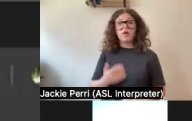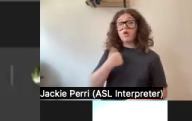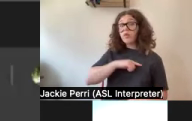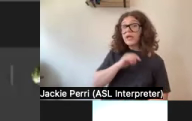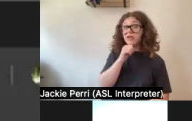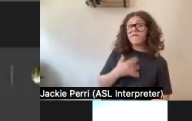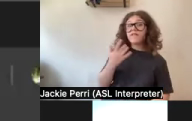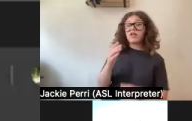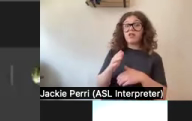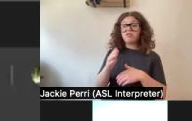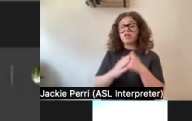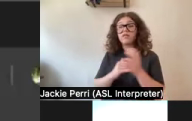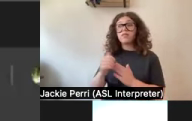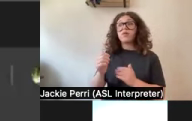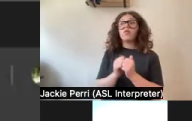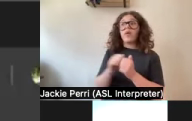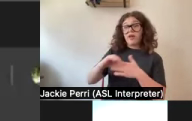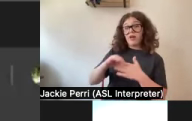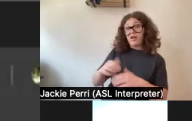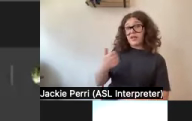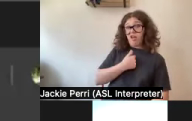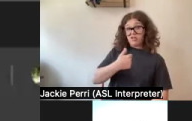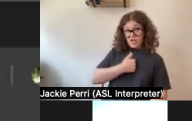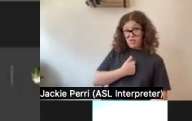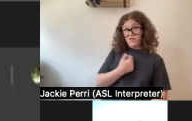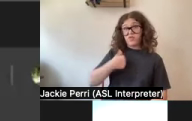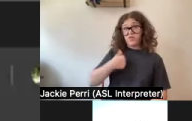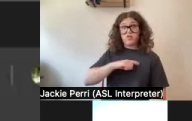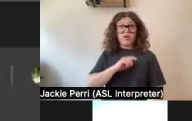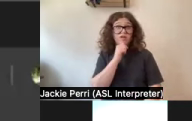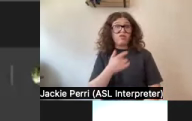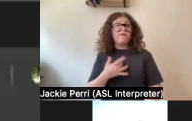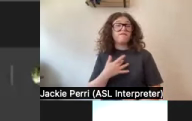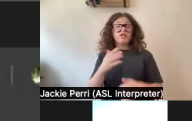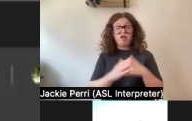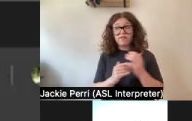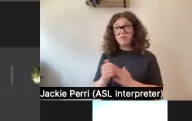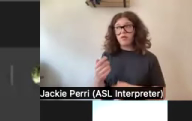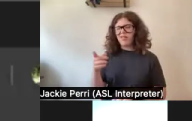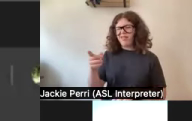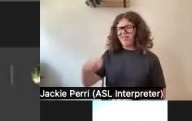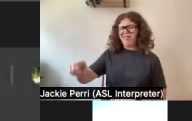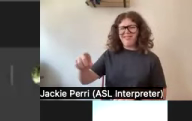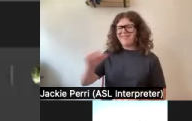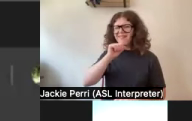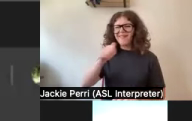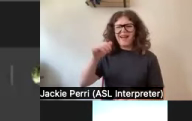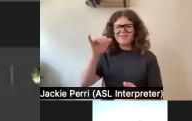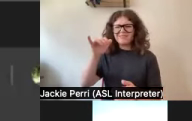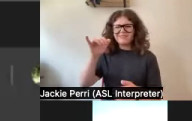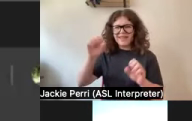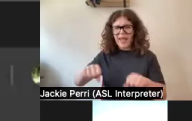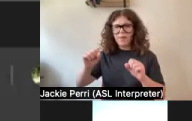we don't feel comfortable with talking about it, then we're not going to feel like our kids are capable of understanding or can